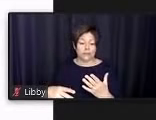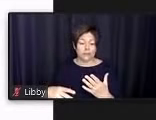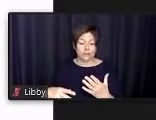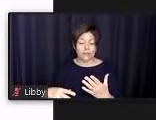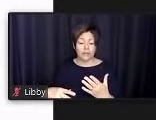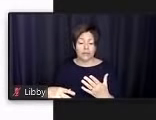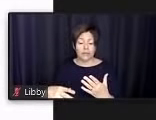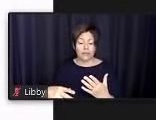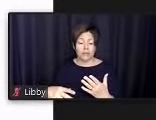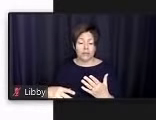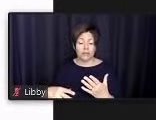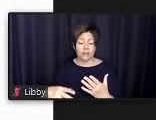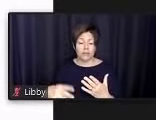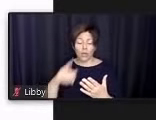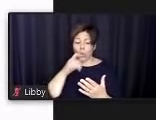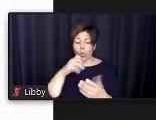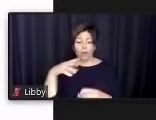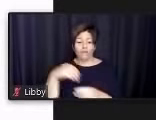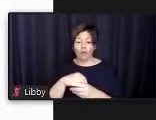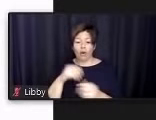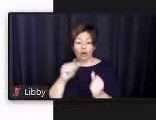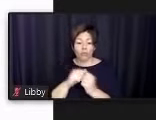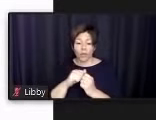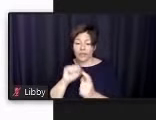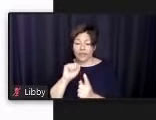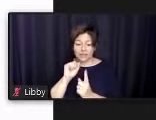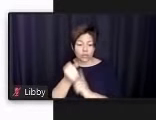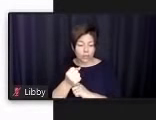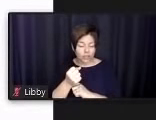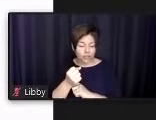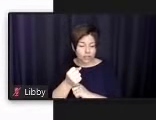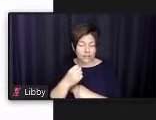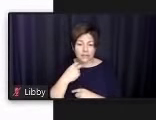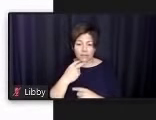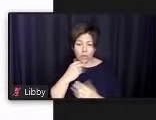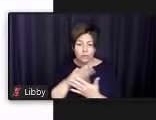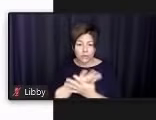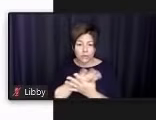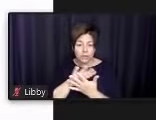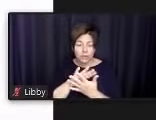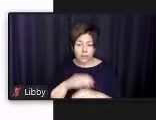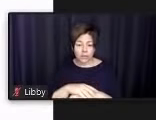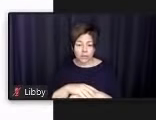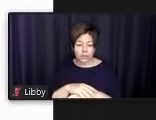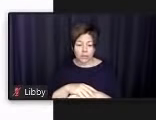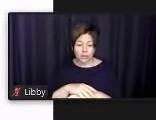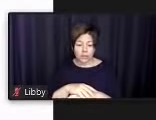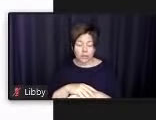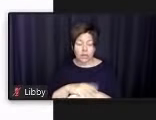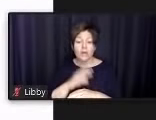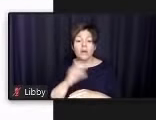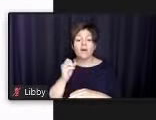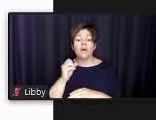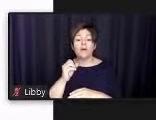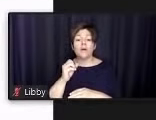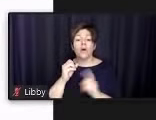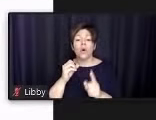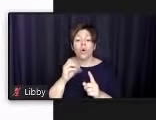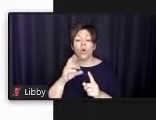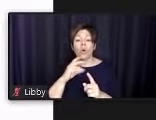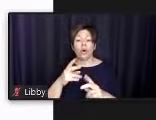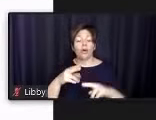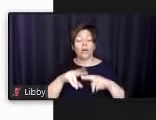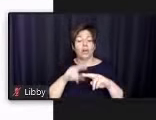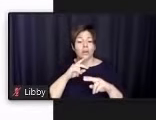be involved in poverty situations. Or have single, and just the increased risk of disabilities associated with this, or the increased risk of disabilities in environments that